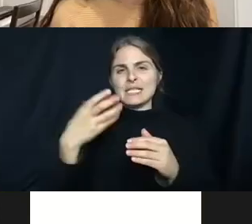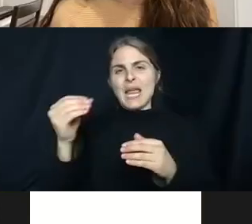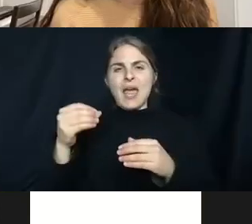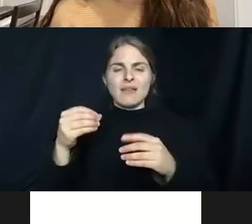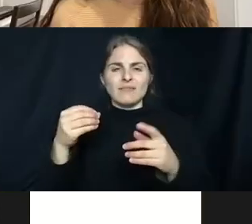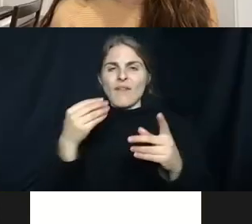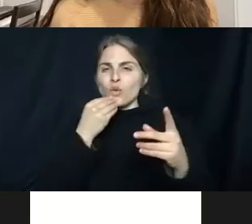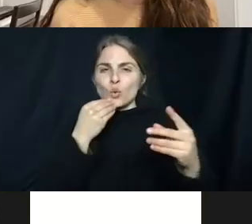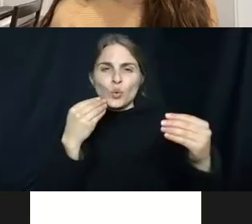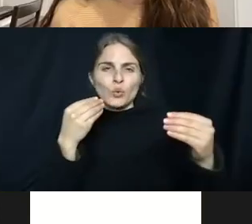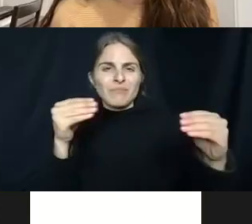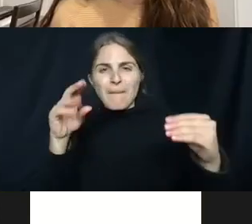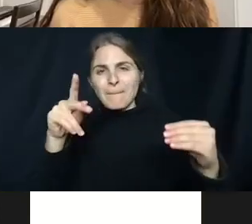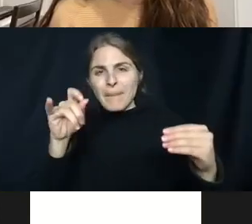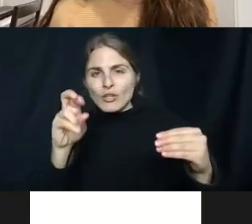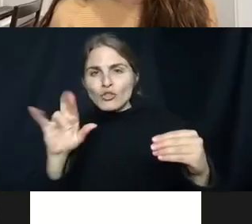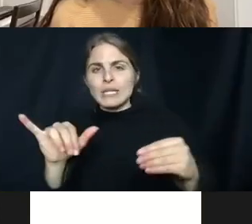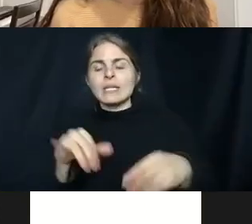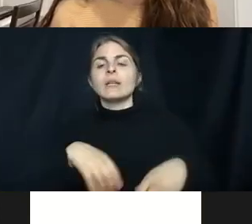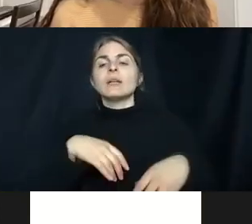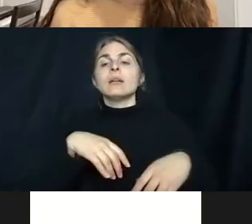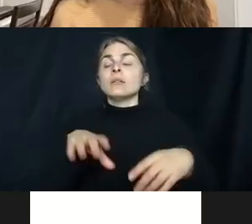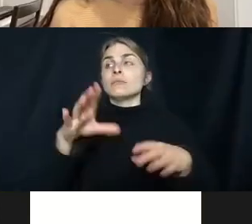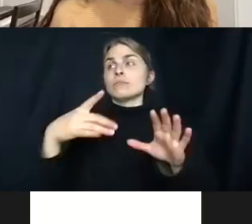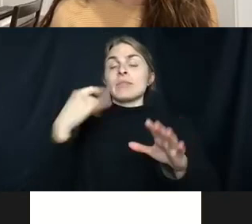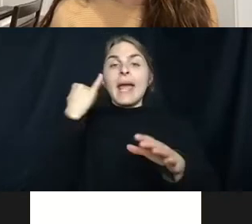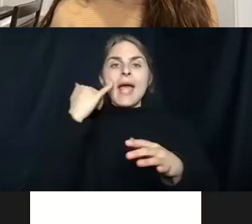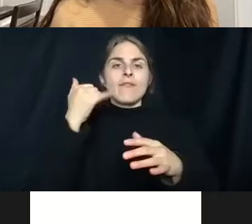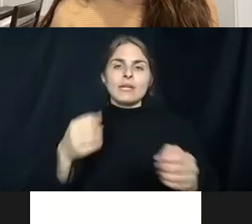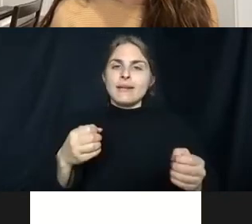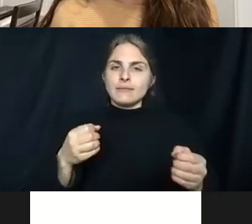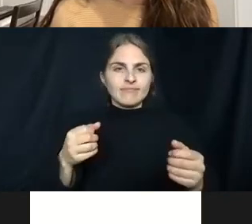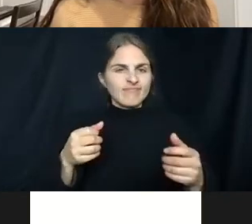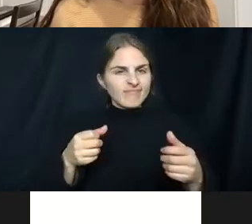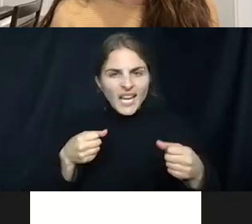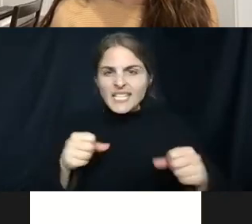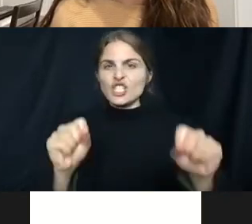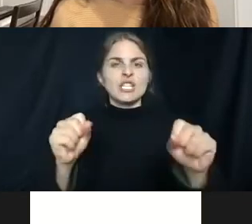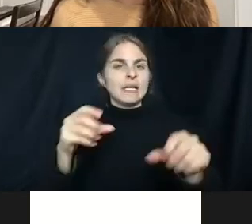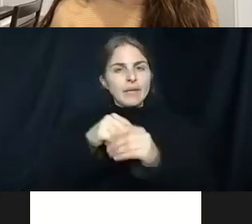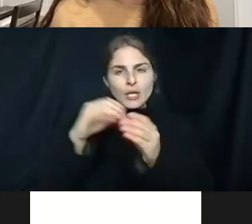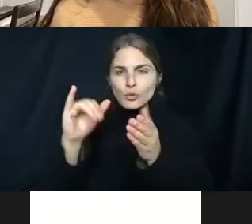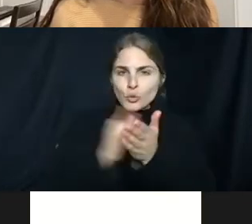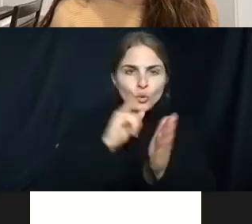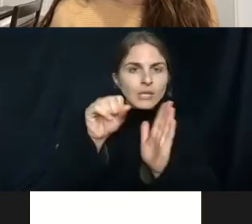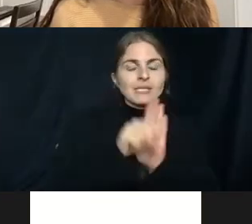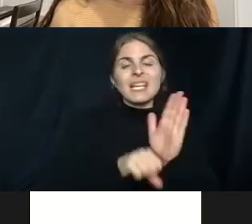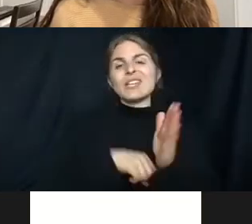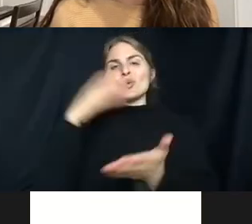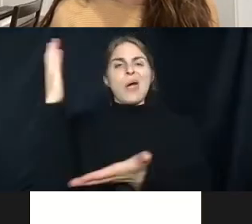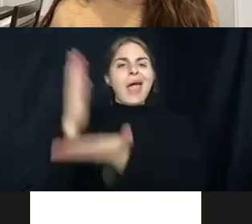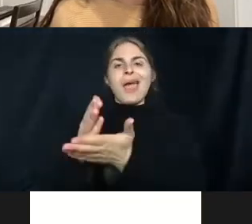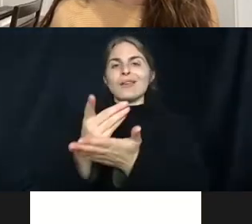I mean, if we're going, like every single initiative that I've seen in New York State specifically to like end food deserts or whatever